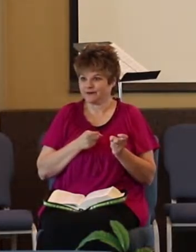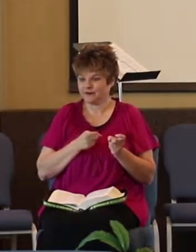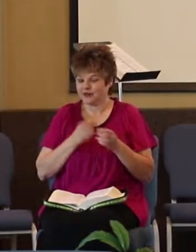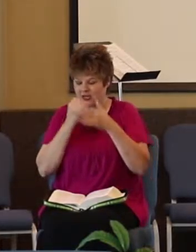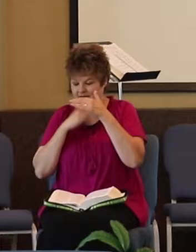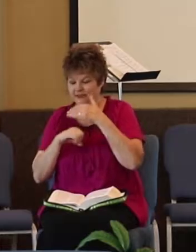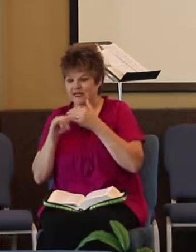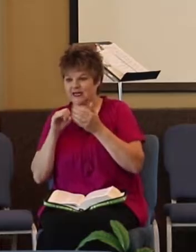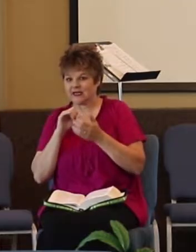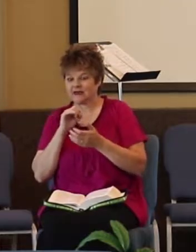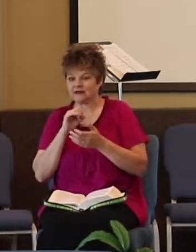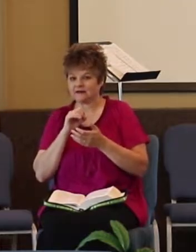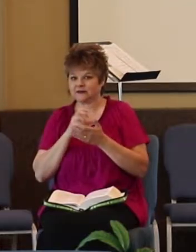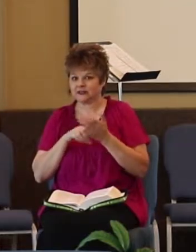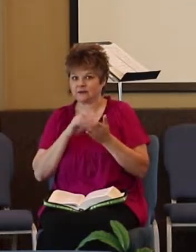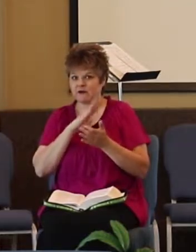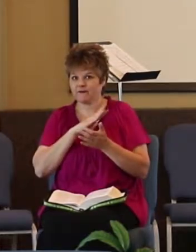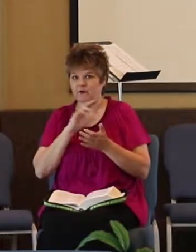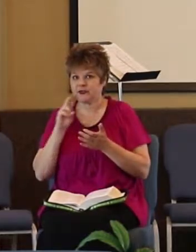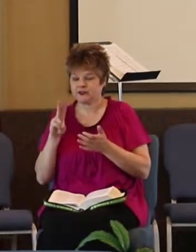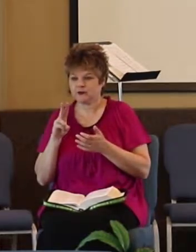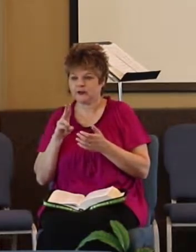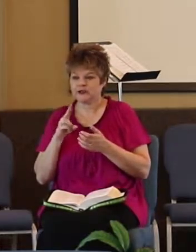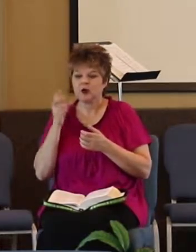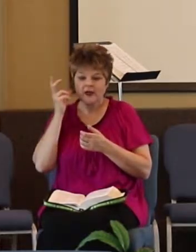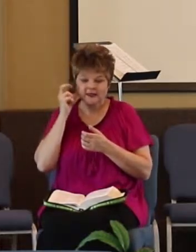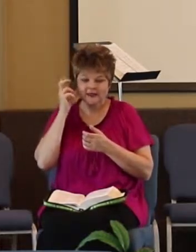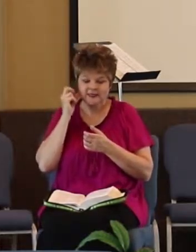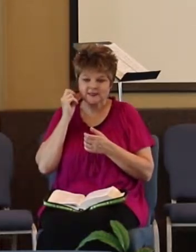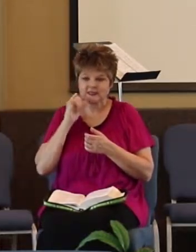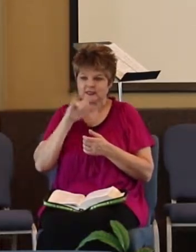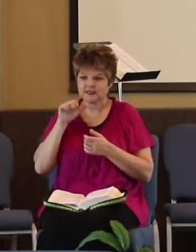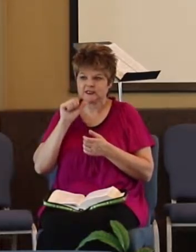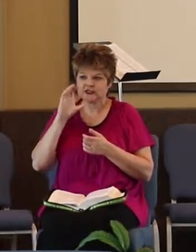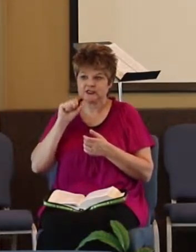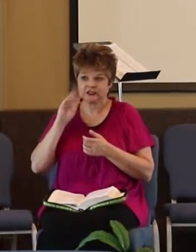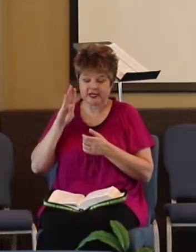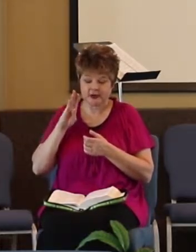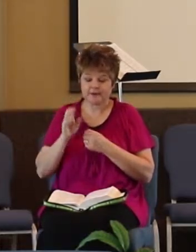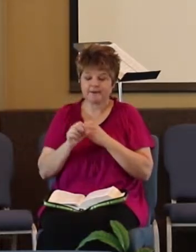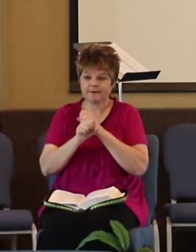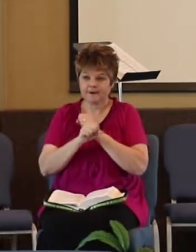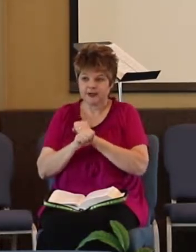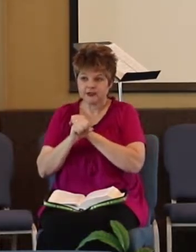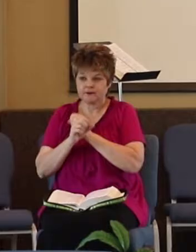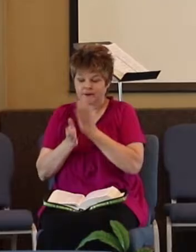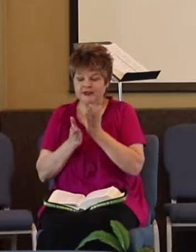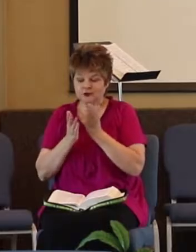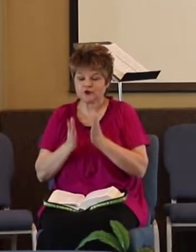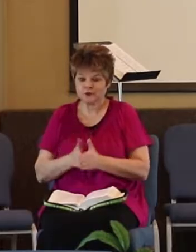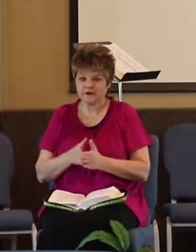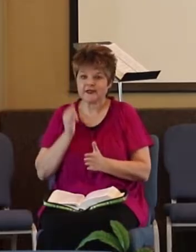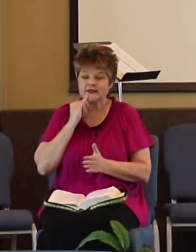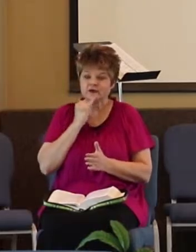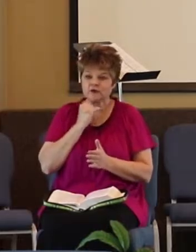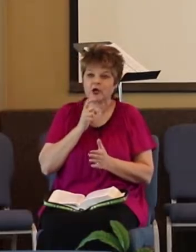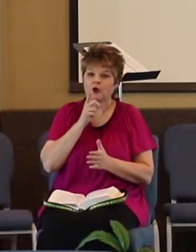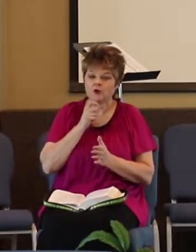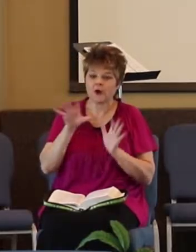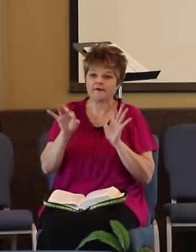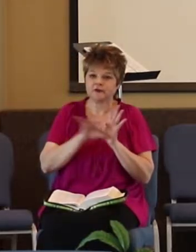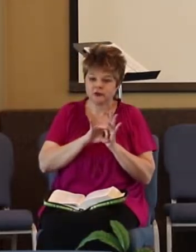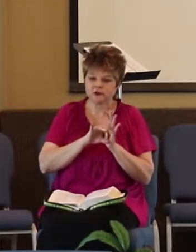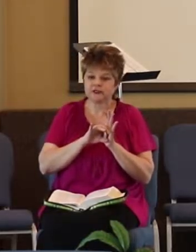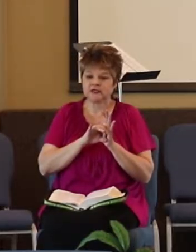44:2 says, 1 and 2 says, but now listen, O Jacob, my servant, and Israel whom I have chosen, thus says the Lord who made you